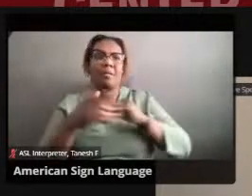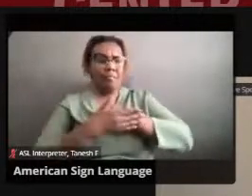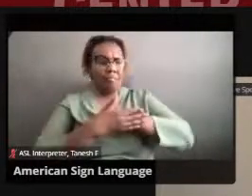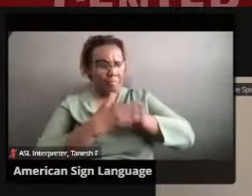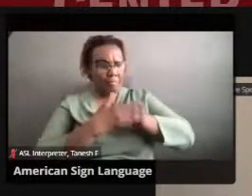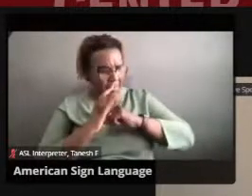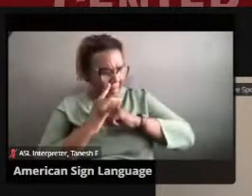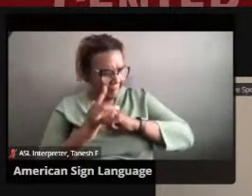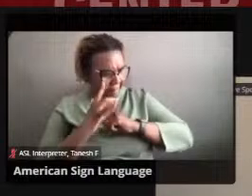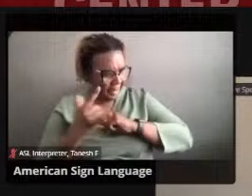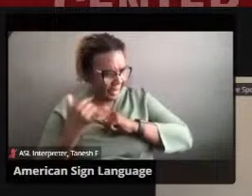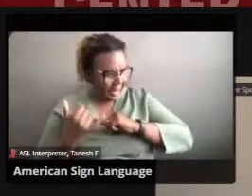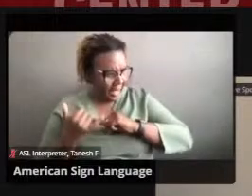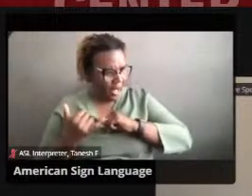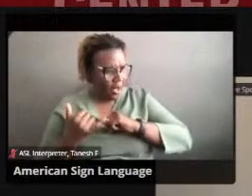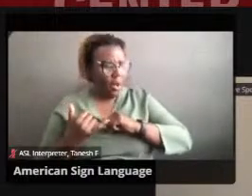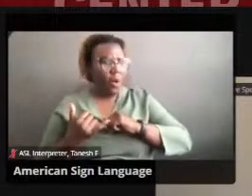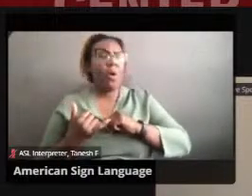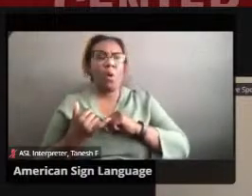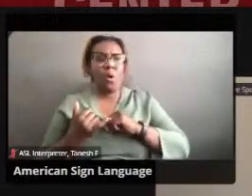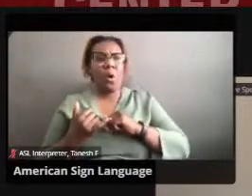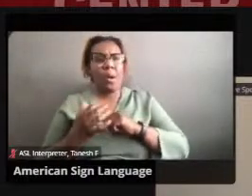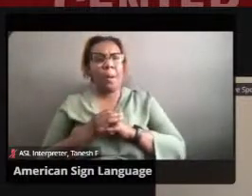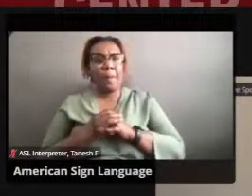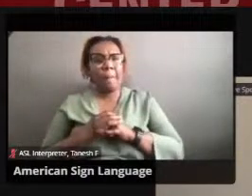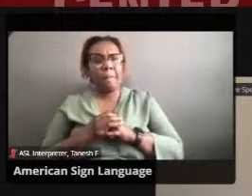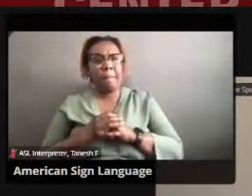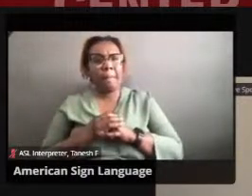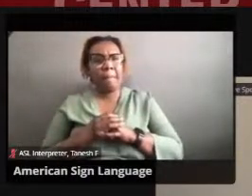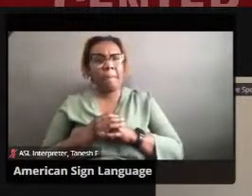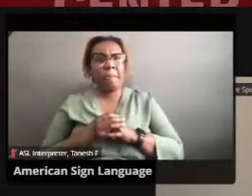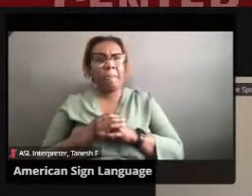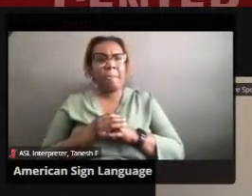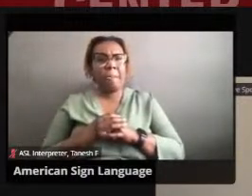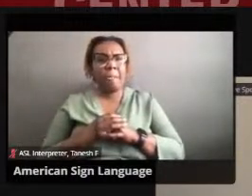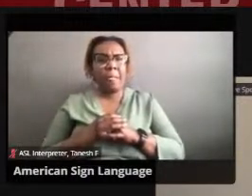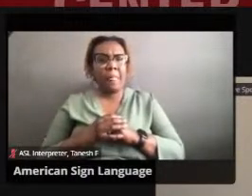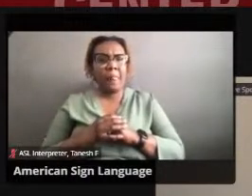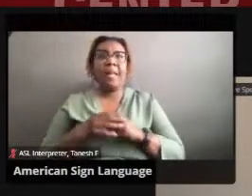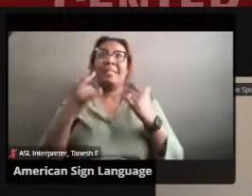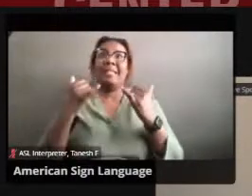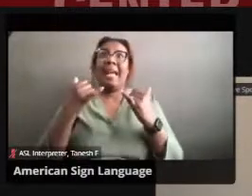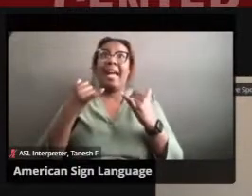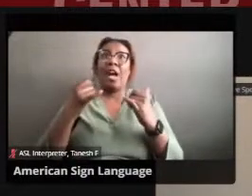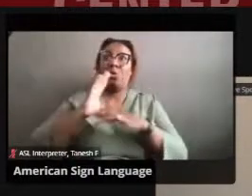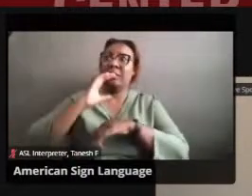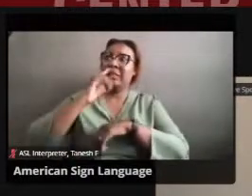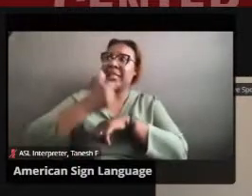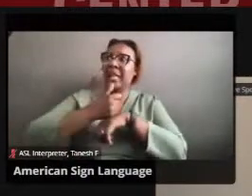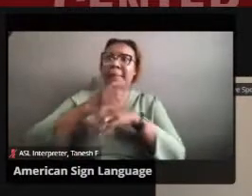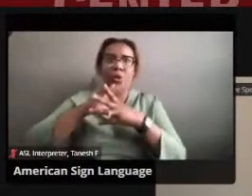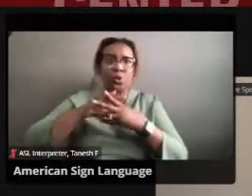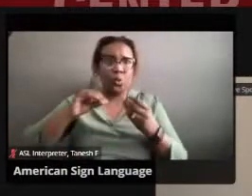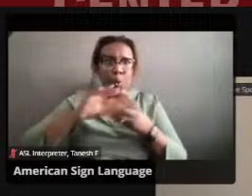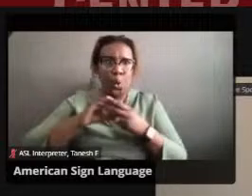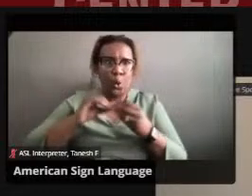must be diminished and created as a fable to decrease